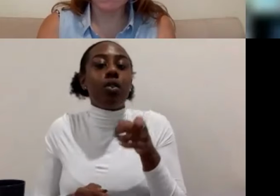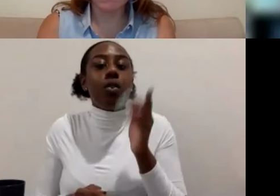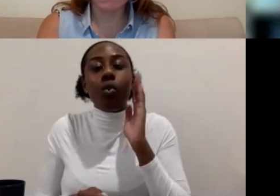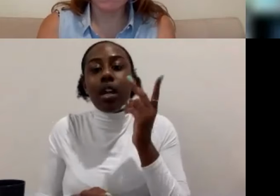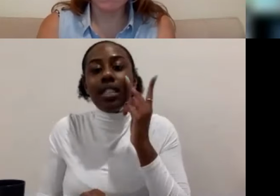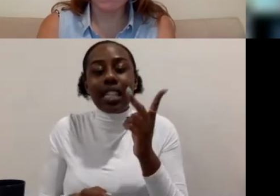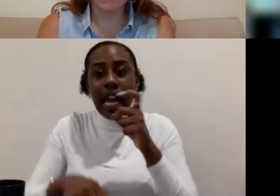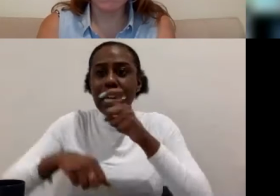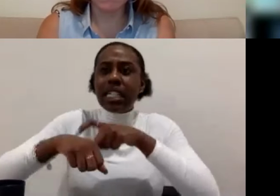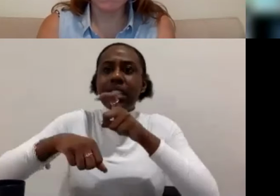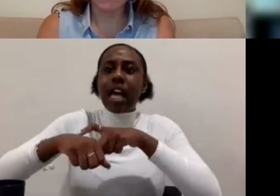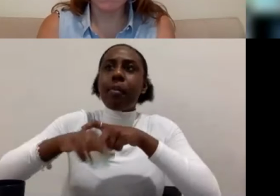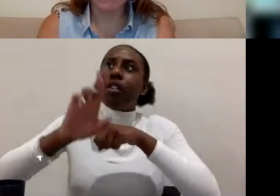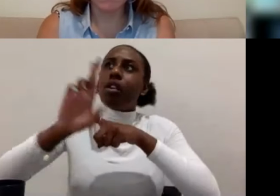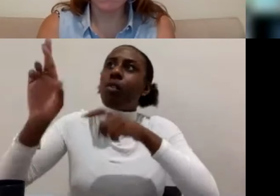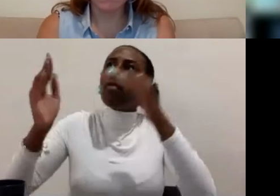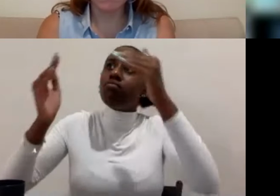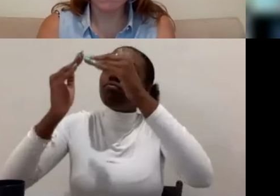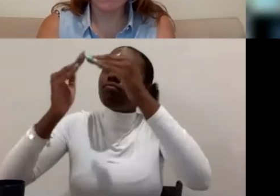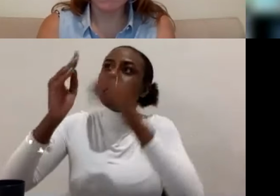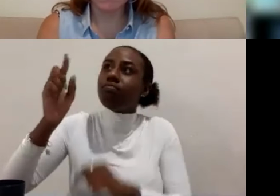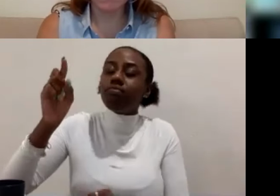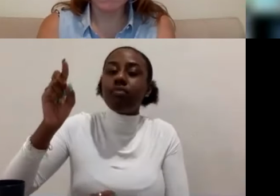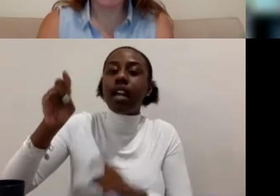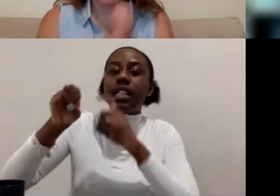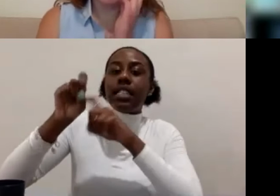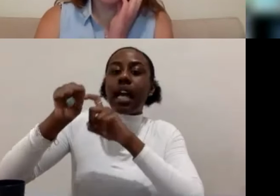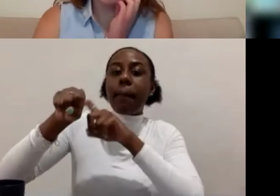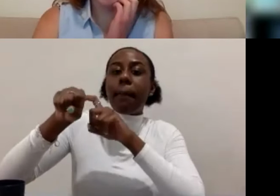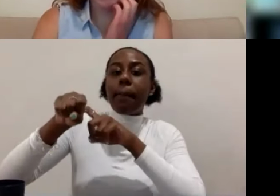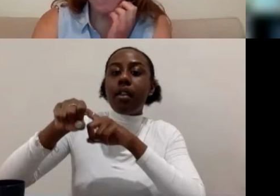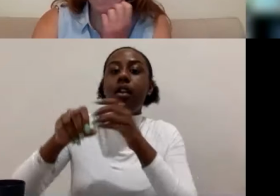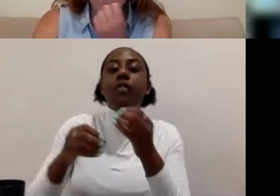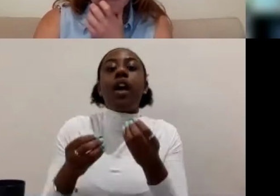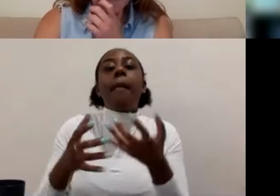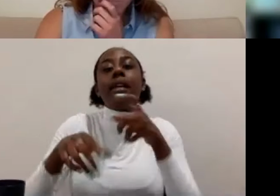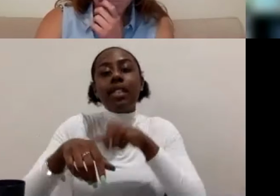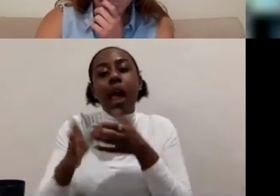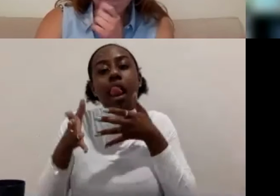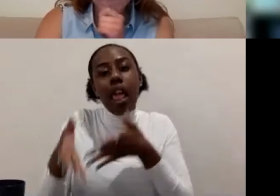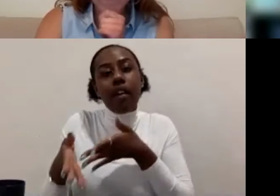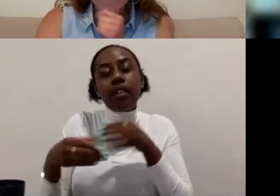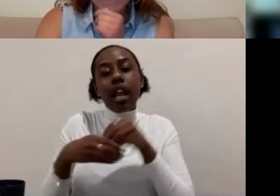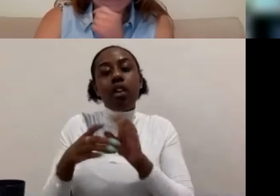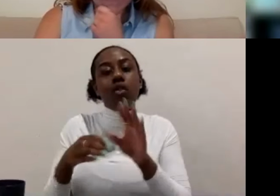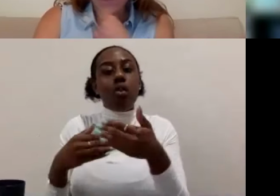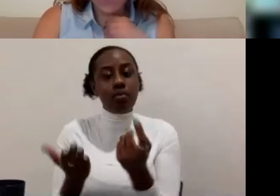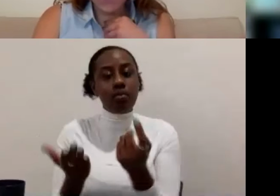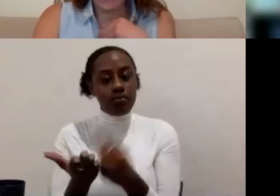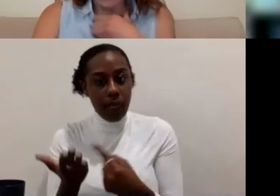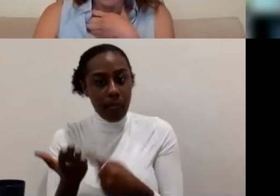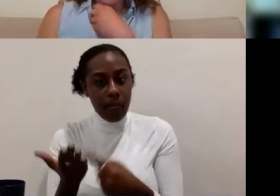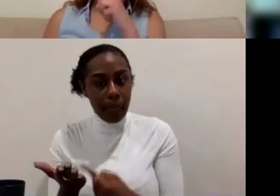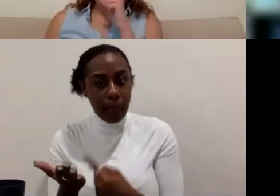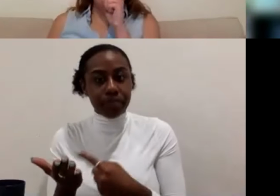timer in the upper right corner for how long you have left in the room, and you will